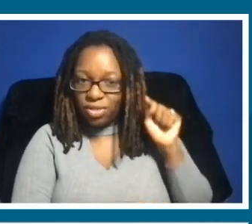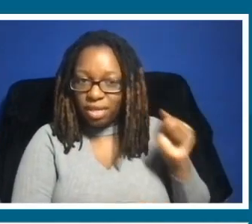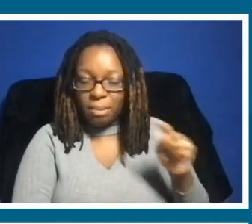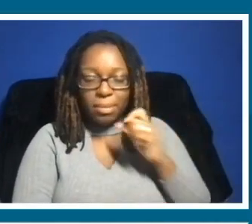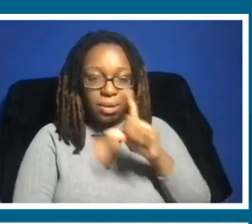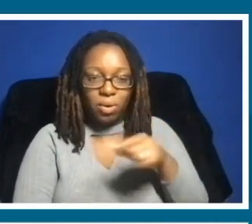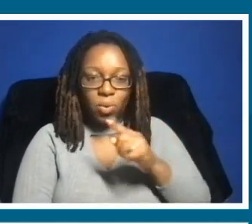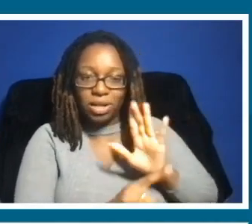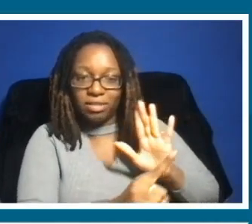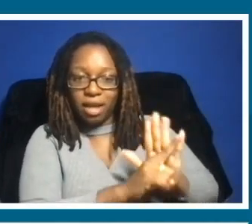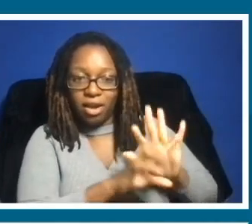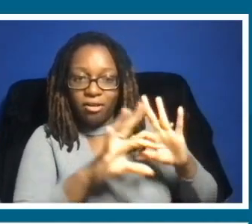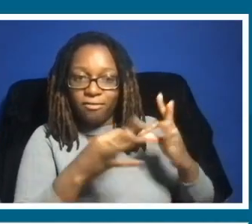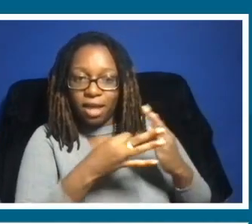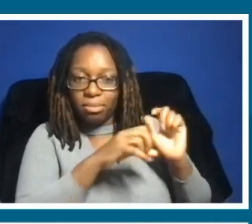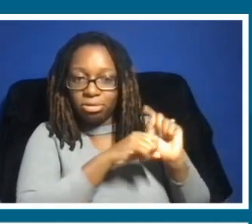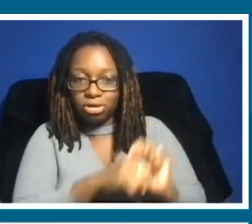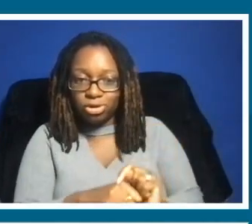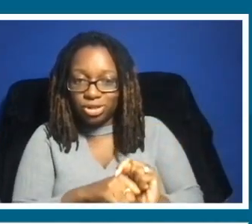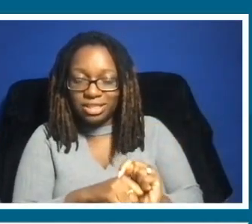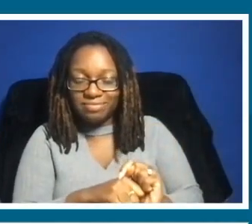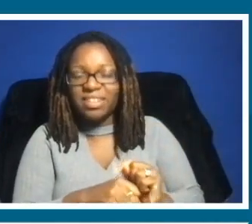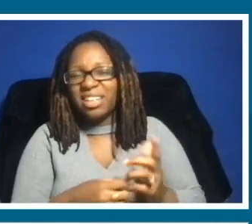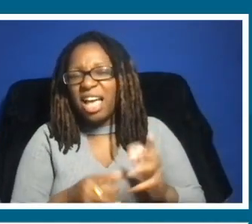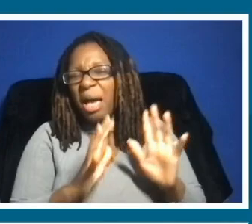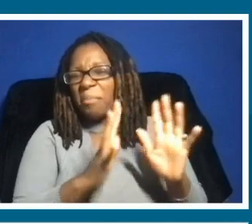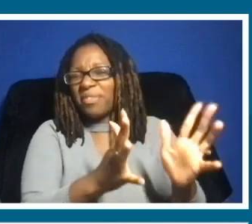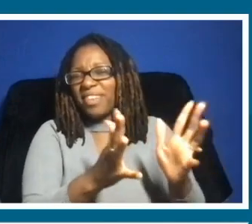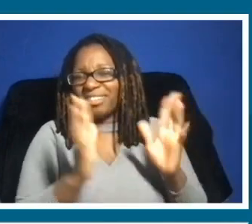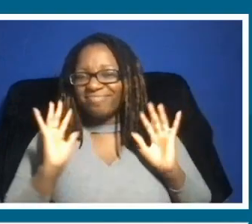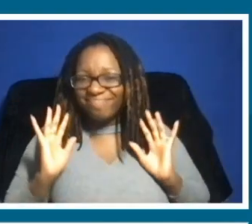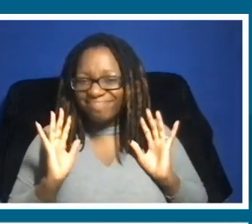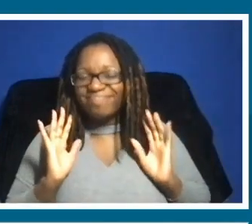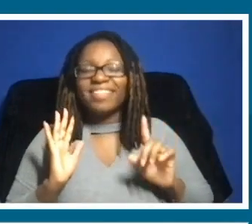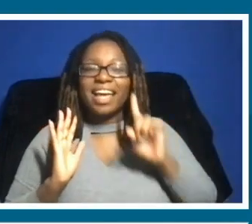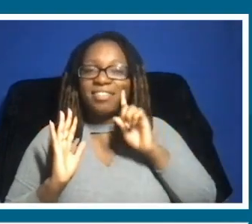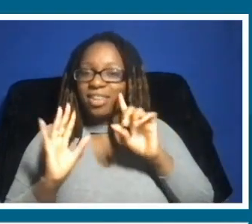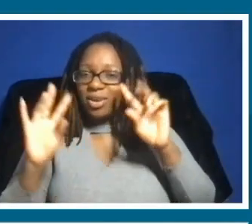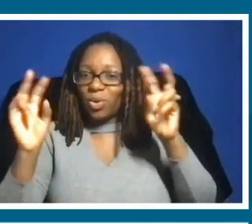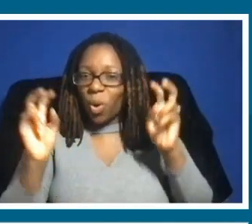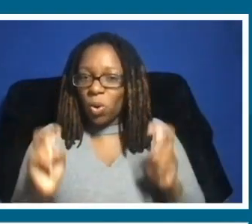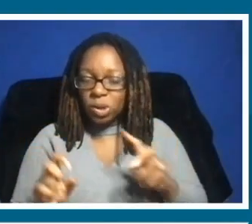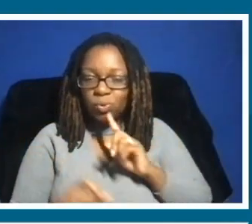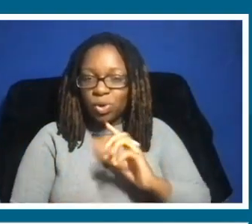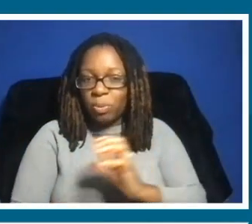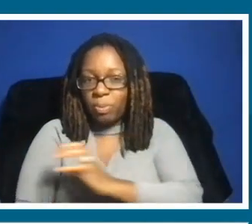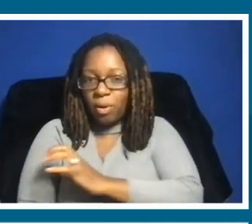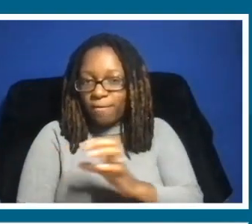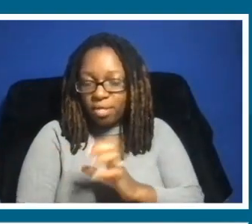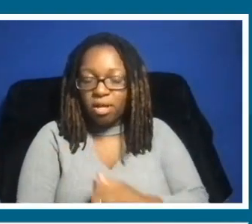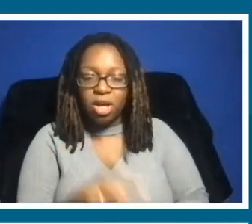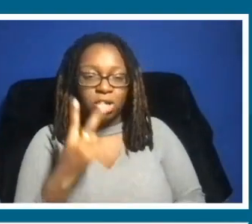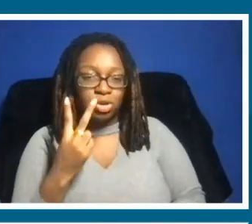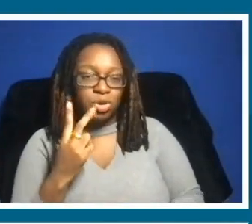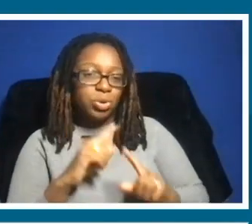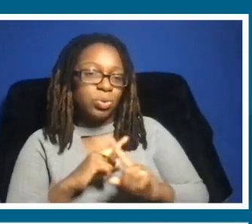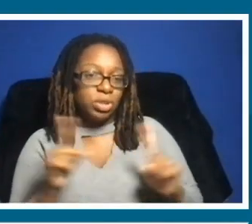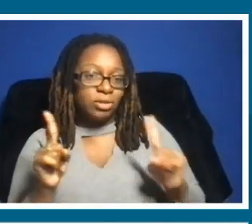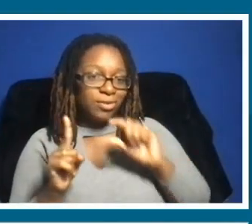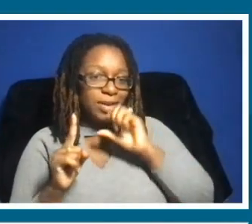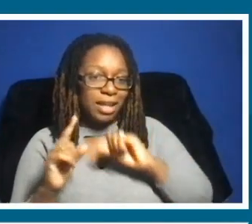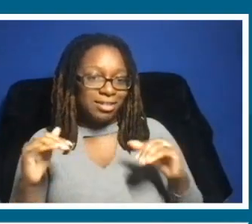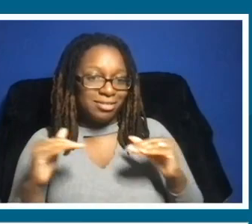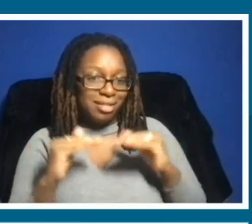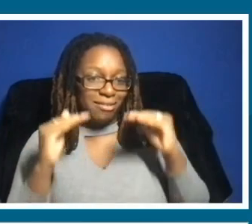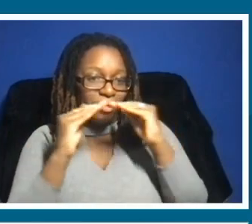So I will leave it there because I just think those quotes are very powerful from two different age levels of students and two